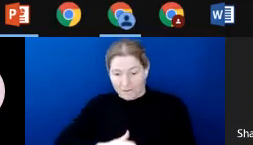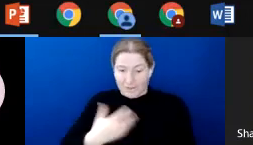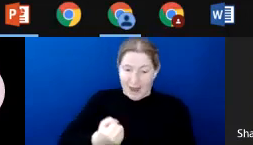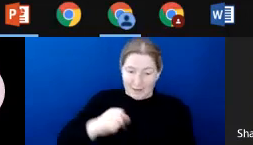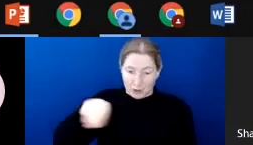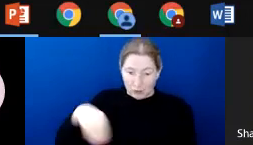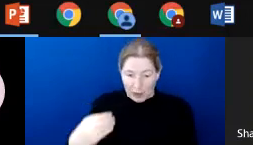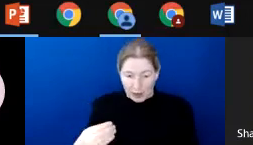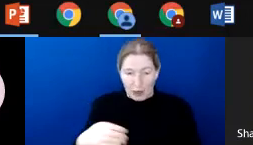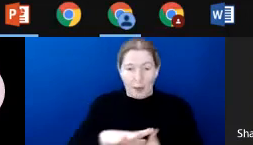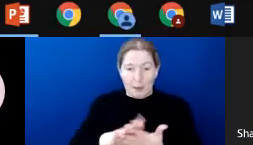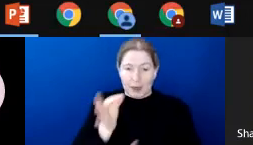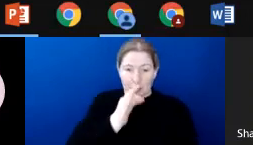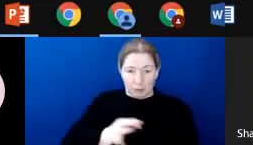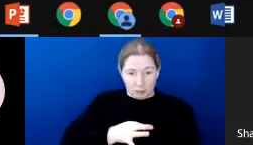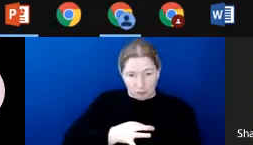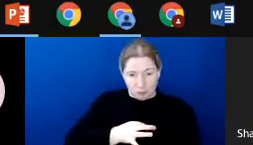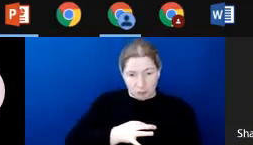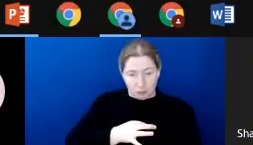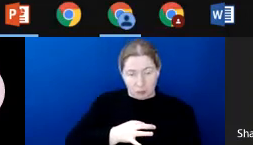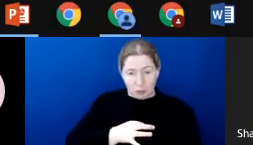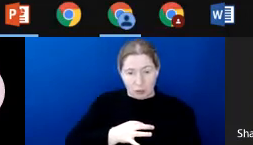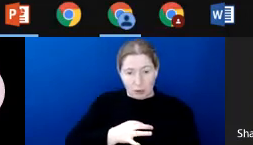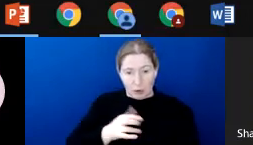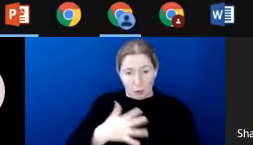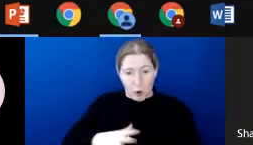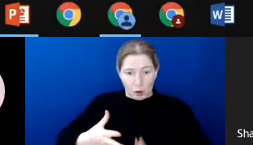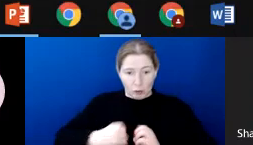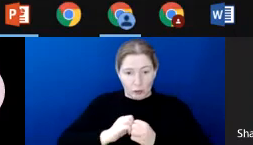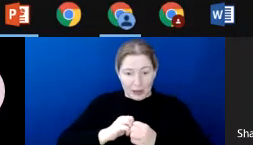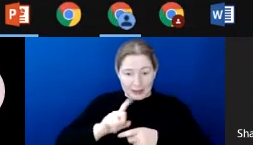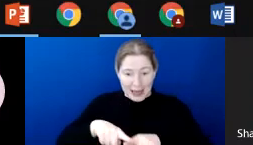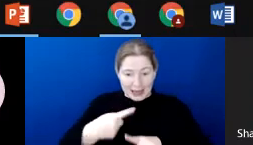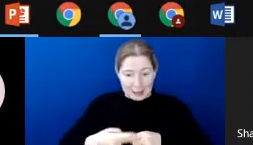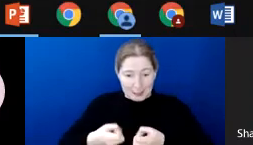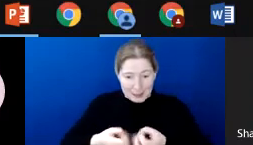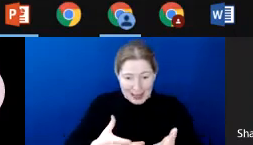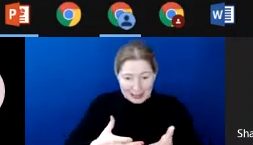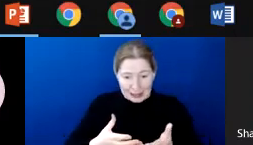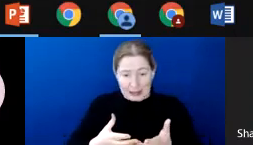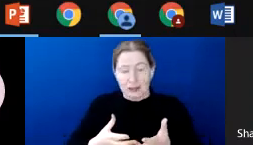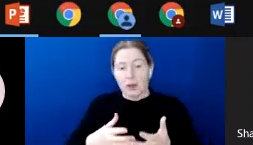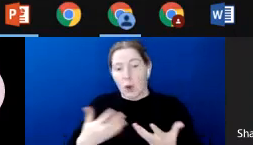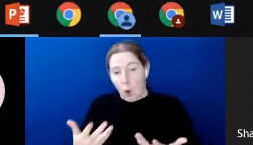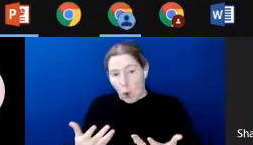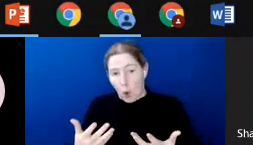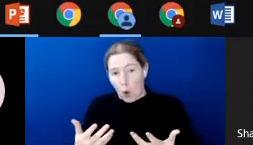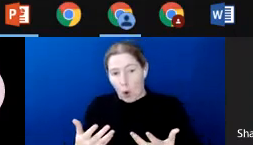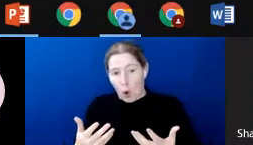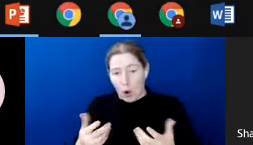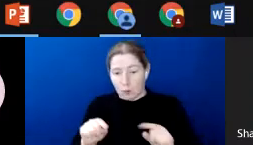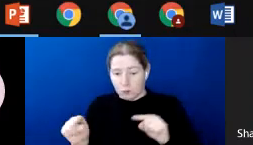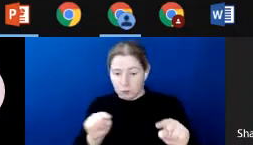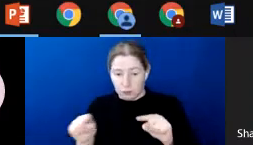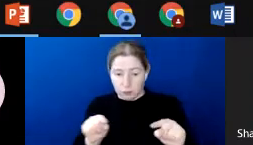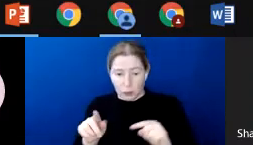get the question whether I would like to create an expense on my private card or the corporate credit